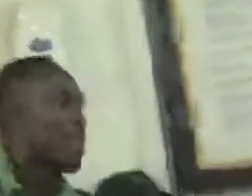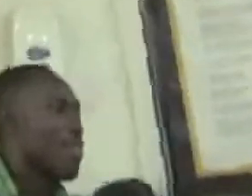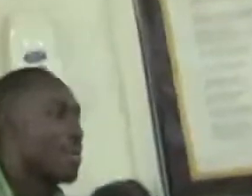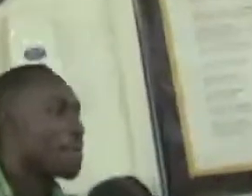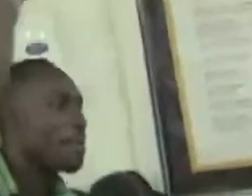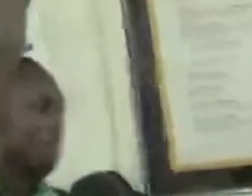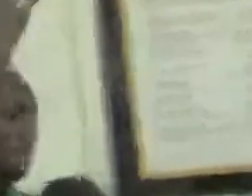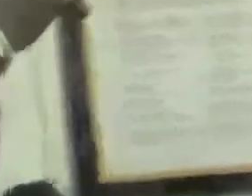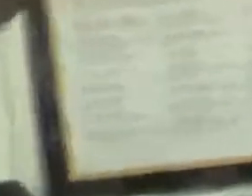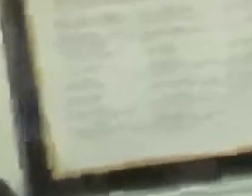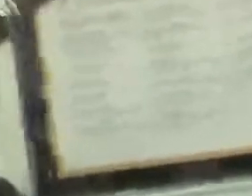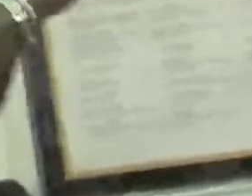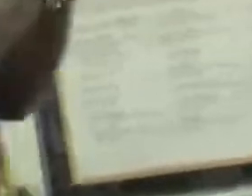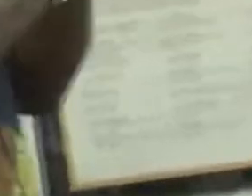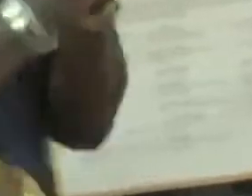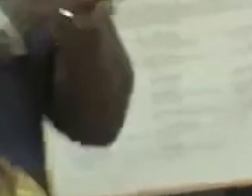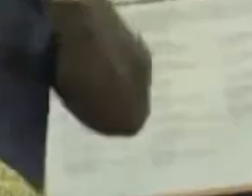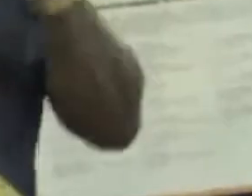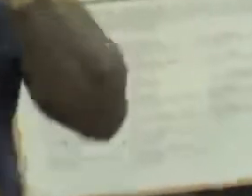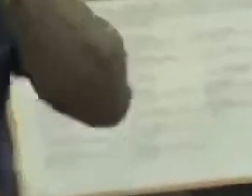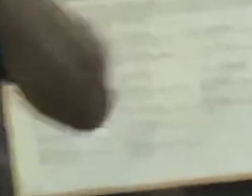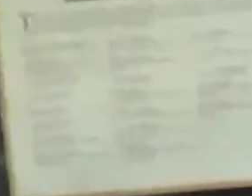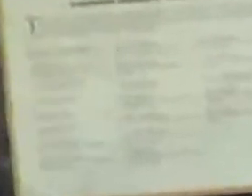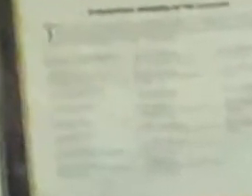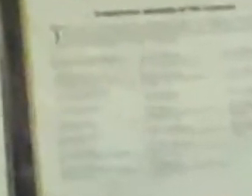Aye, uni penyo.